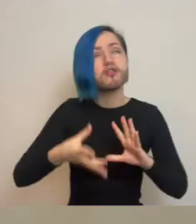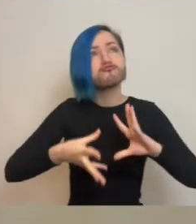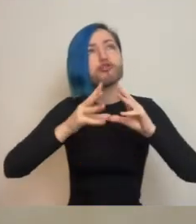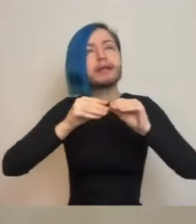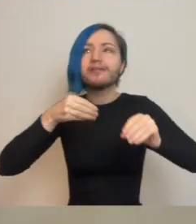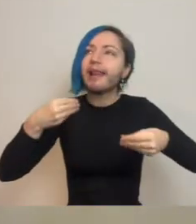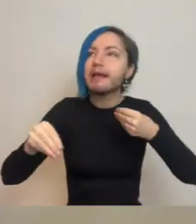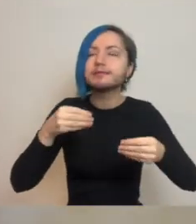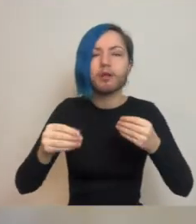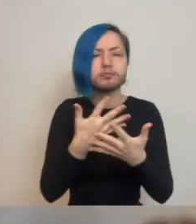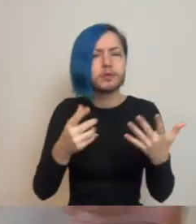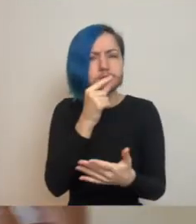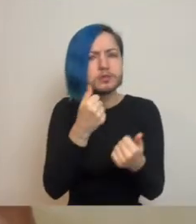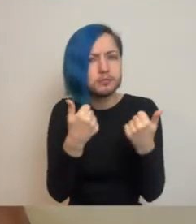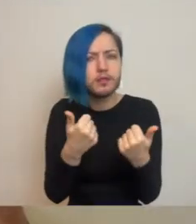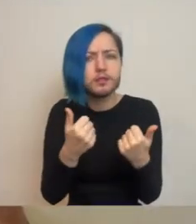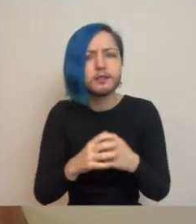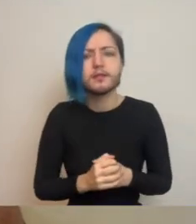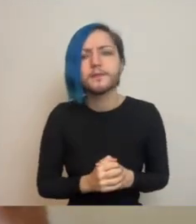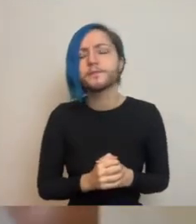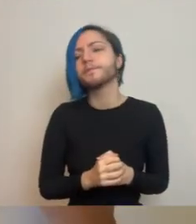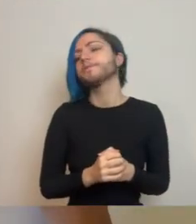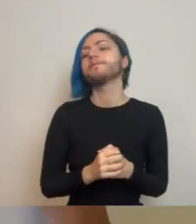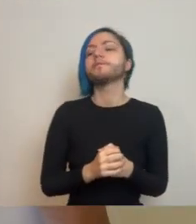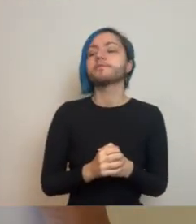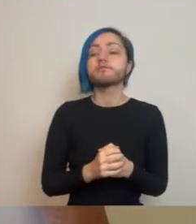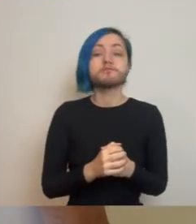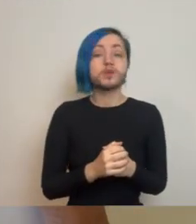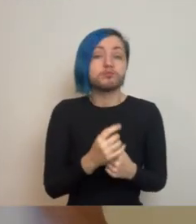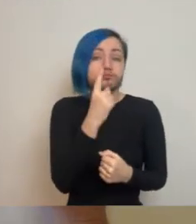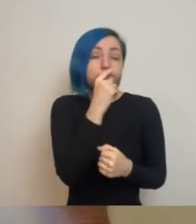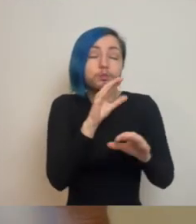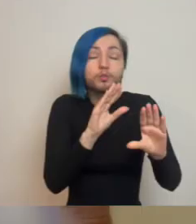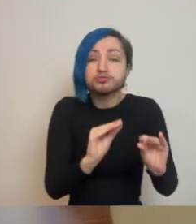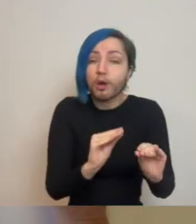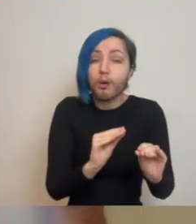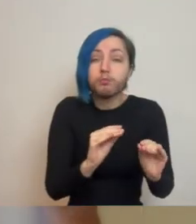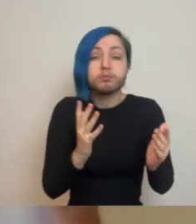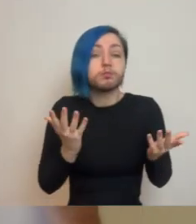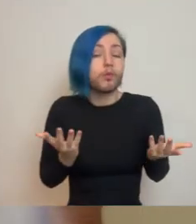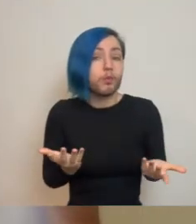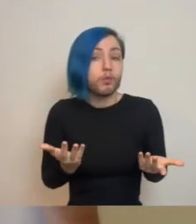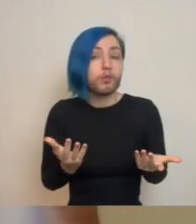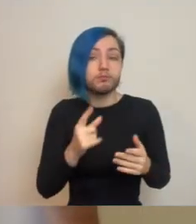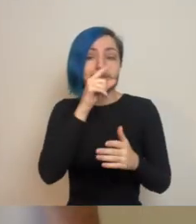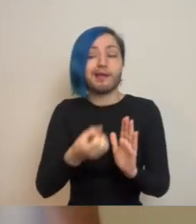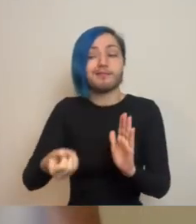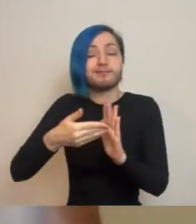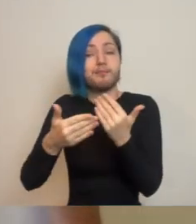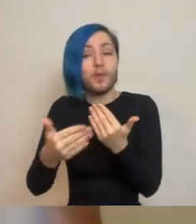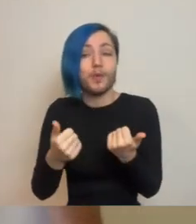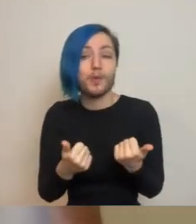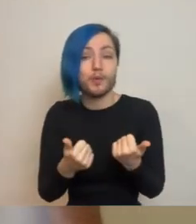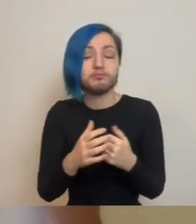creatively and as flexibly as you possibly can. We could leave it at that, or we could work even